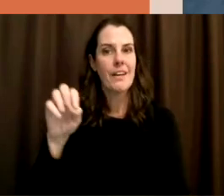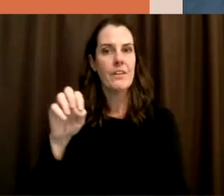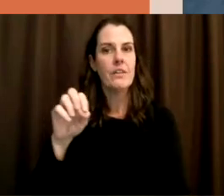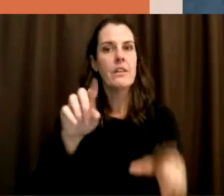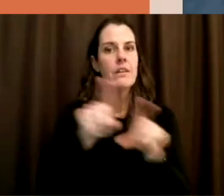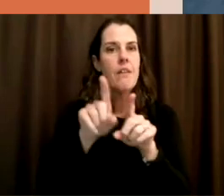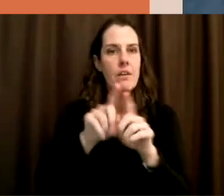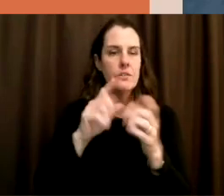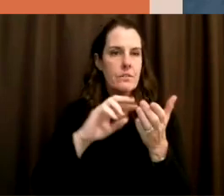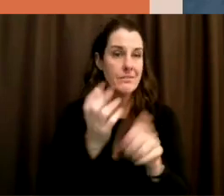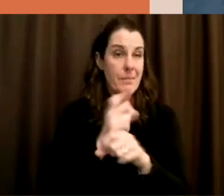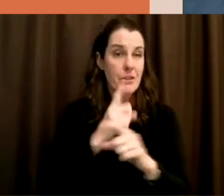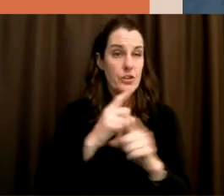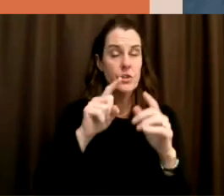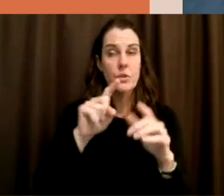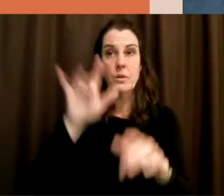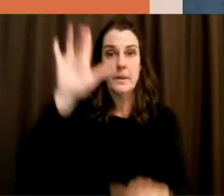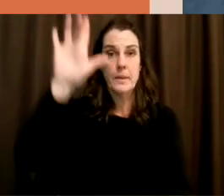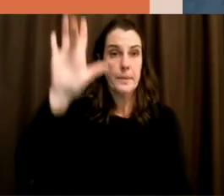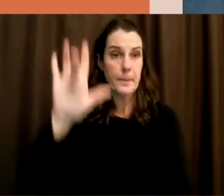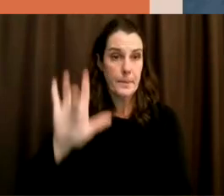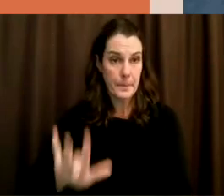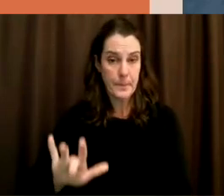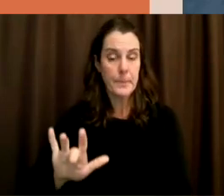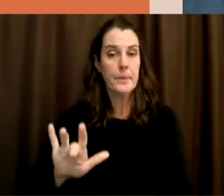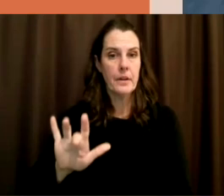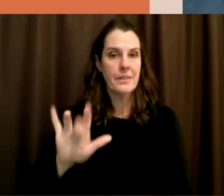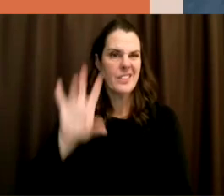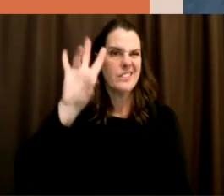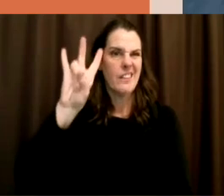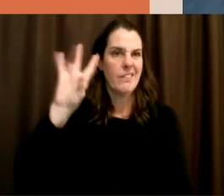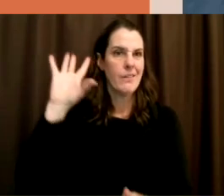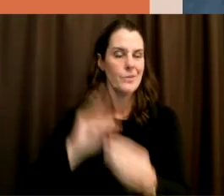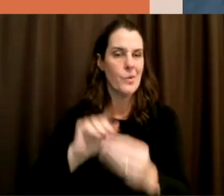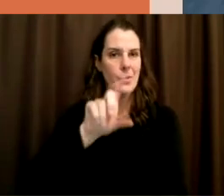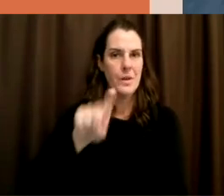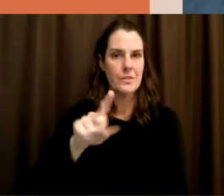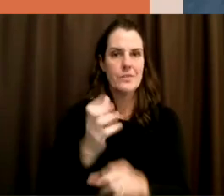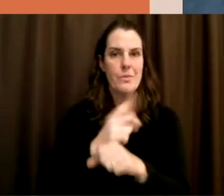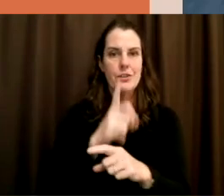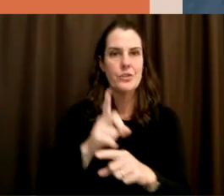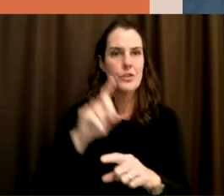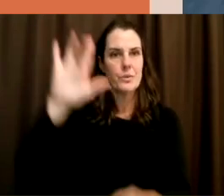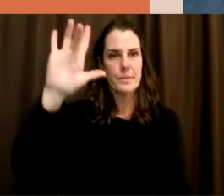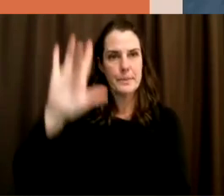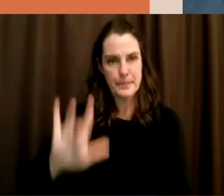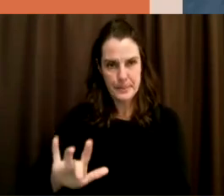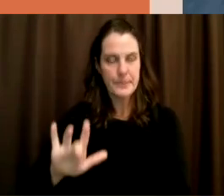down there, 7 questions total. Some folks on past quizzes just didn't scroll all the way to the bottom and missed some